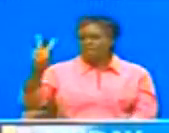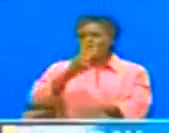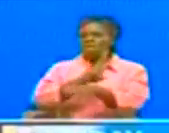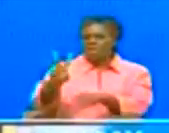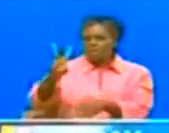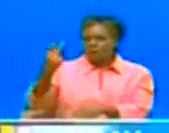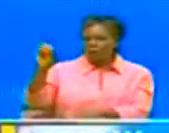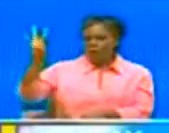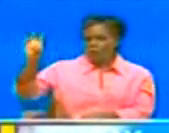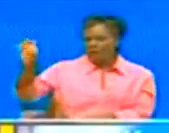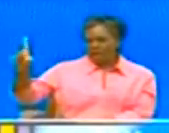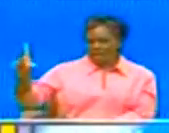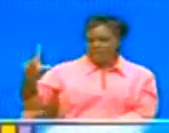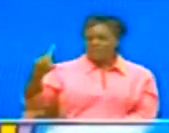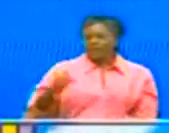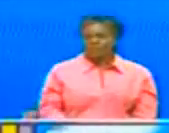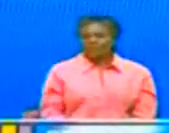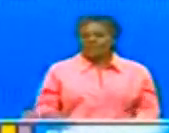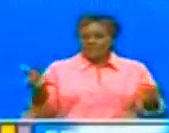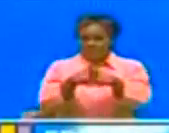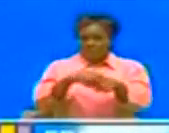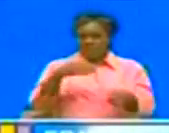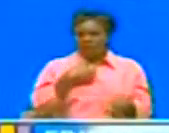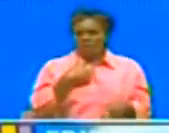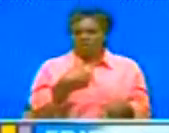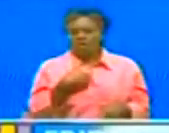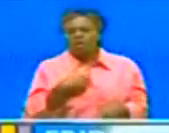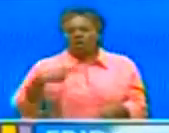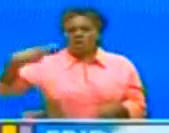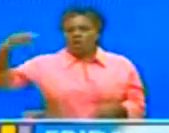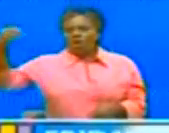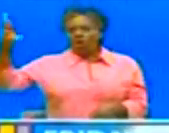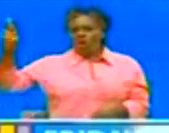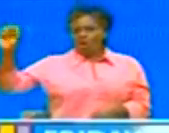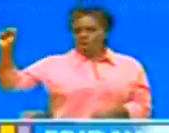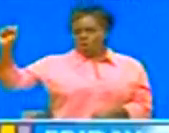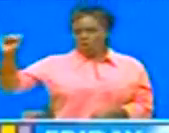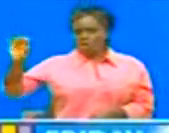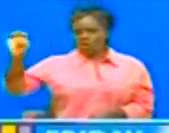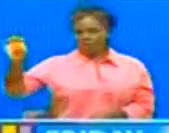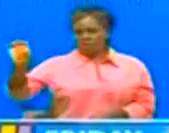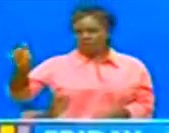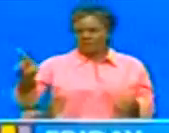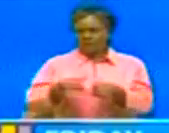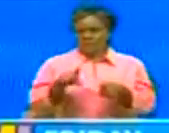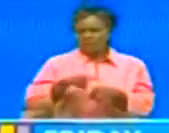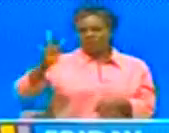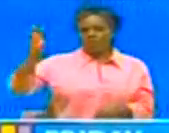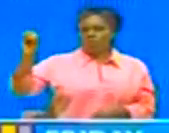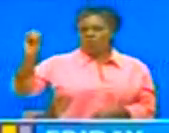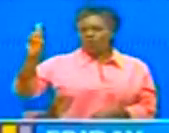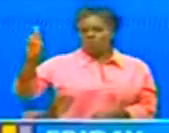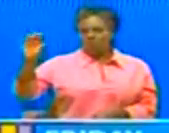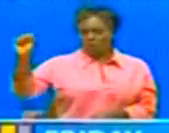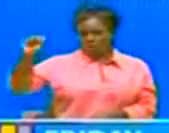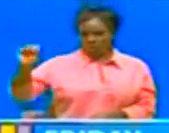glide. Uh-huh. County, uh-huh. country. Just like we have horse, but we say was, not was. Yes. I